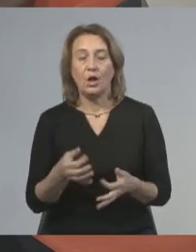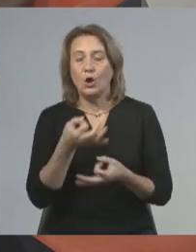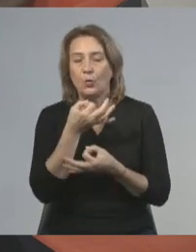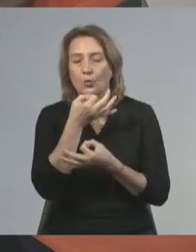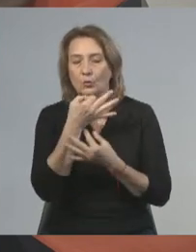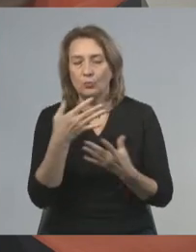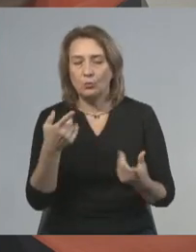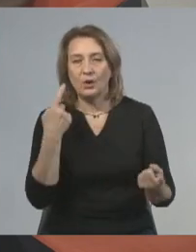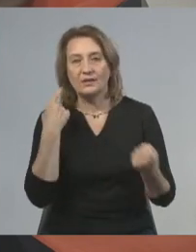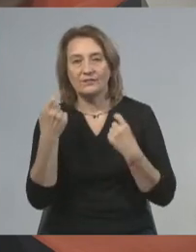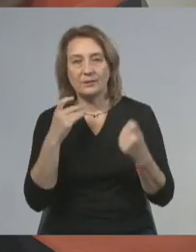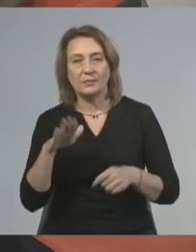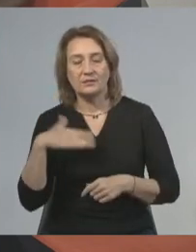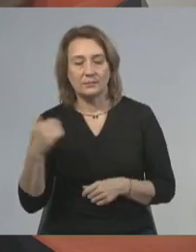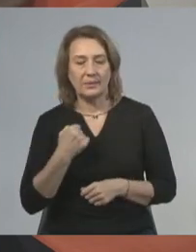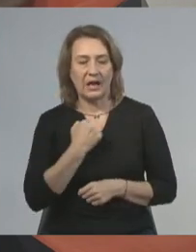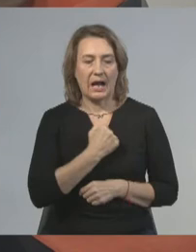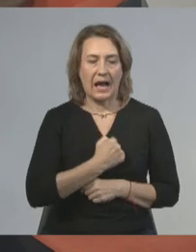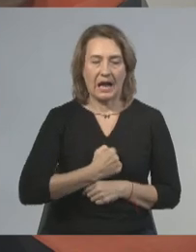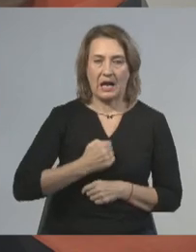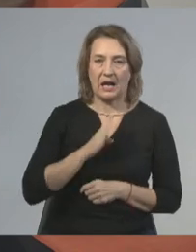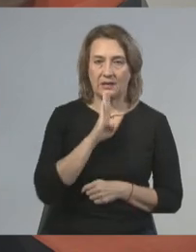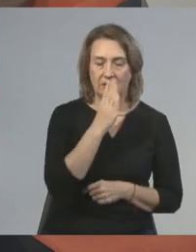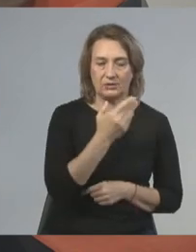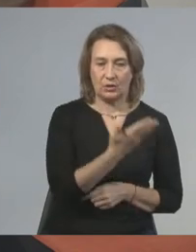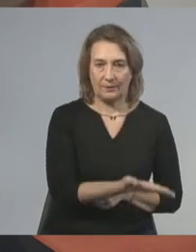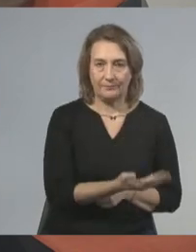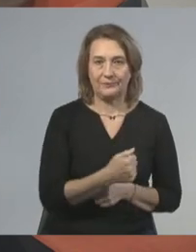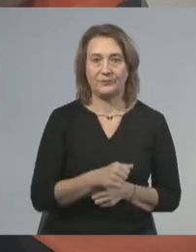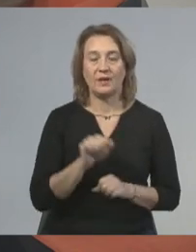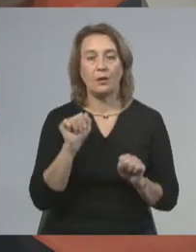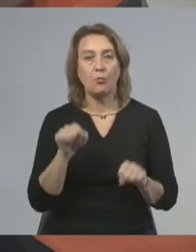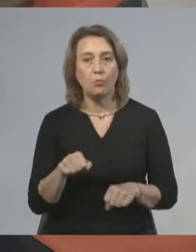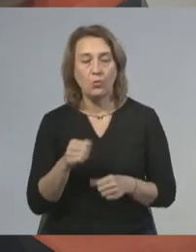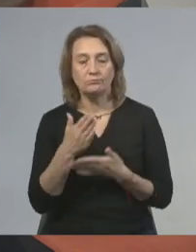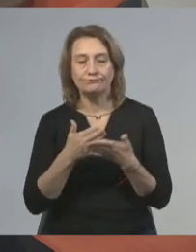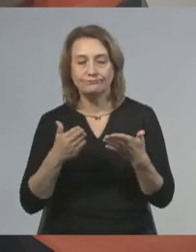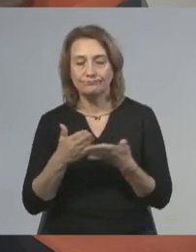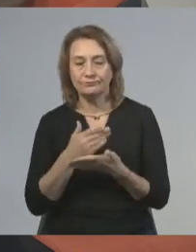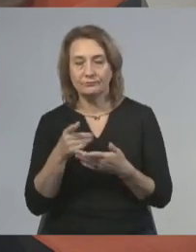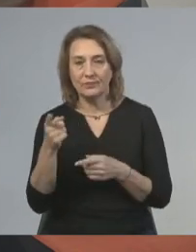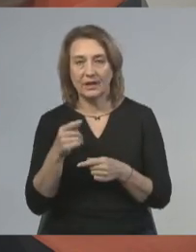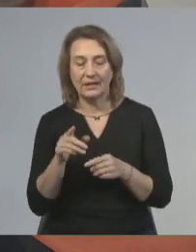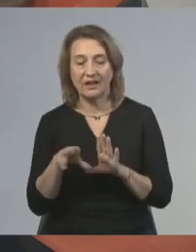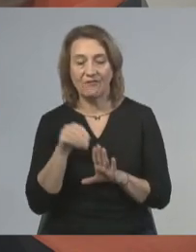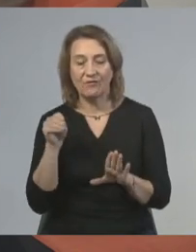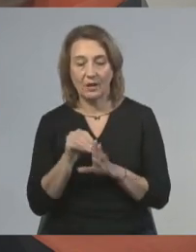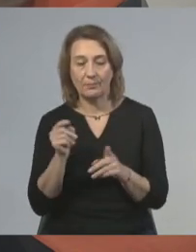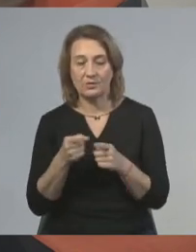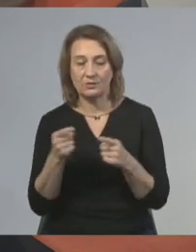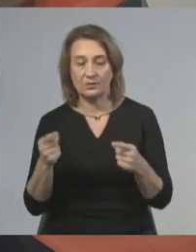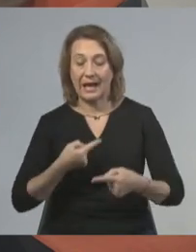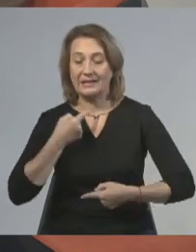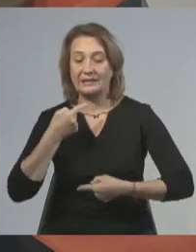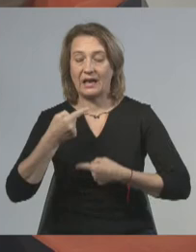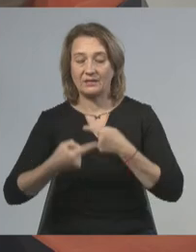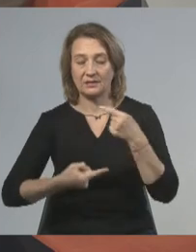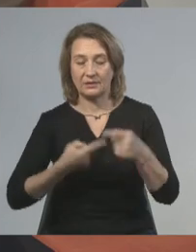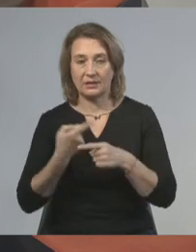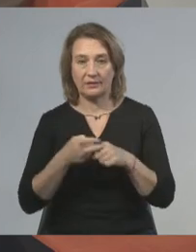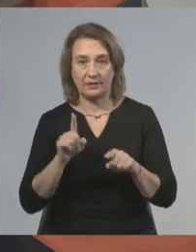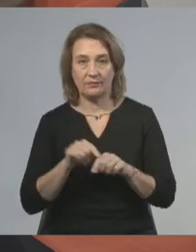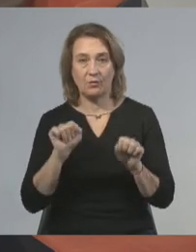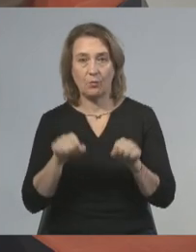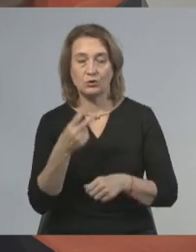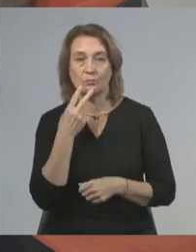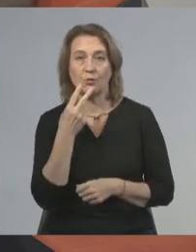easy to distort to this trust and any fake news from the part of